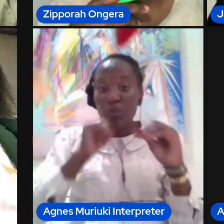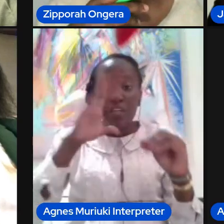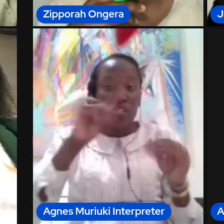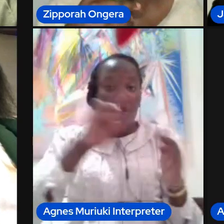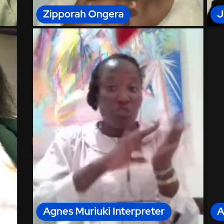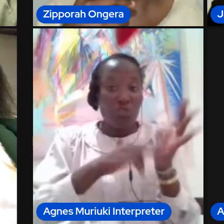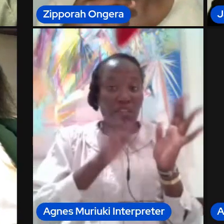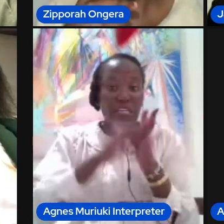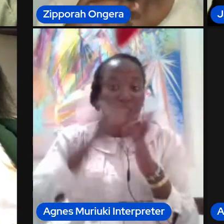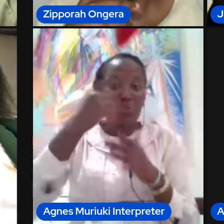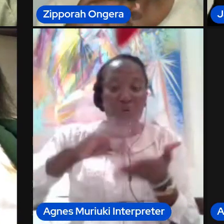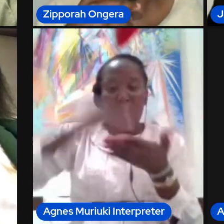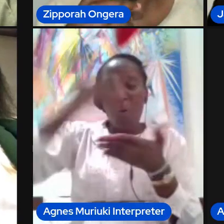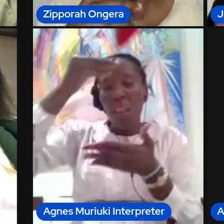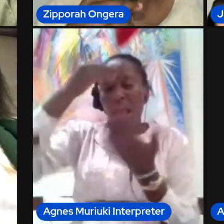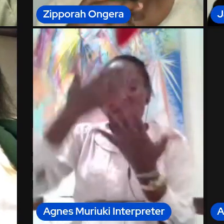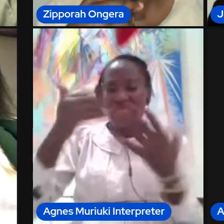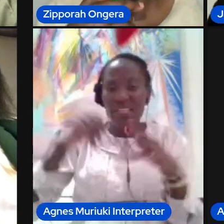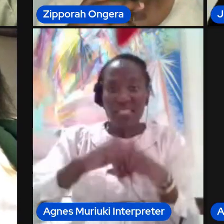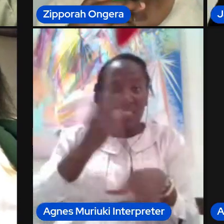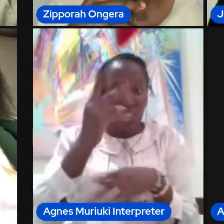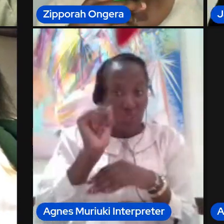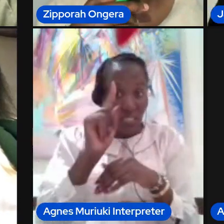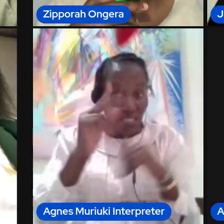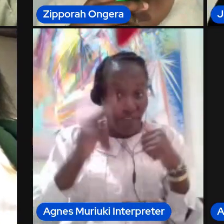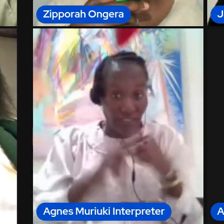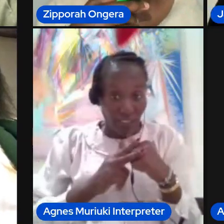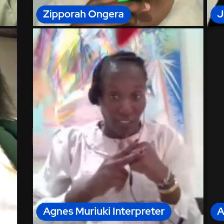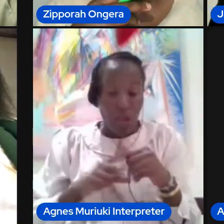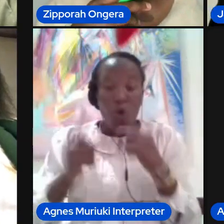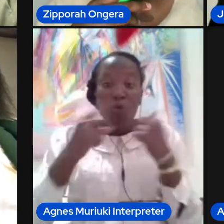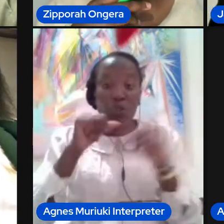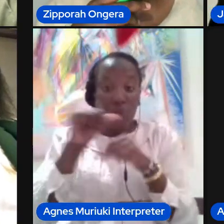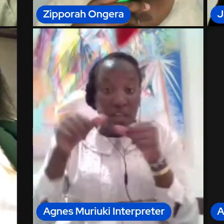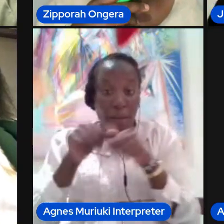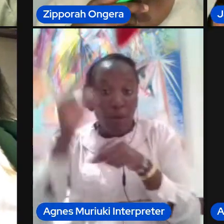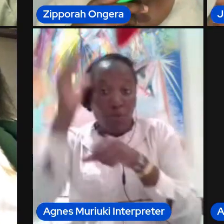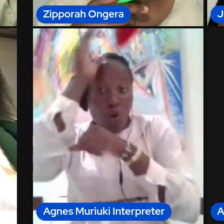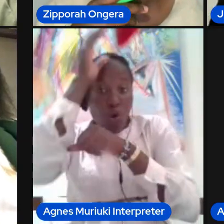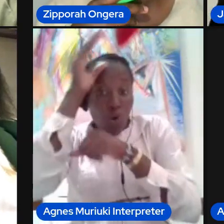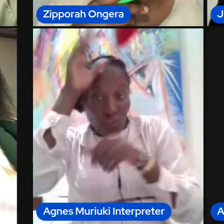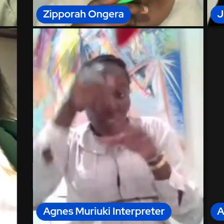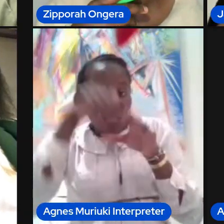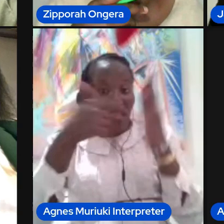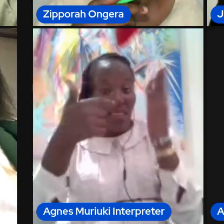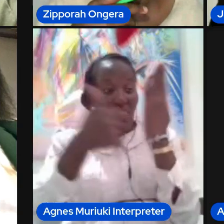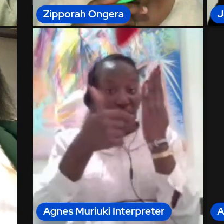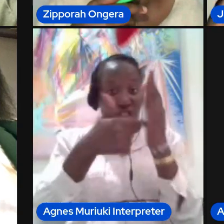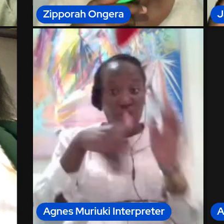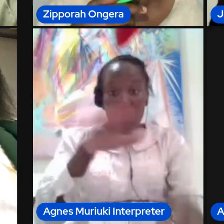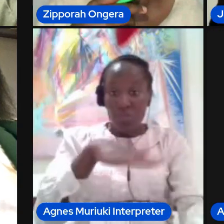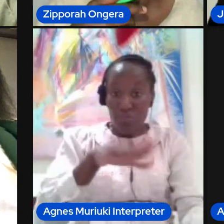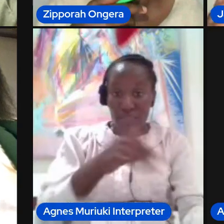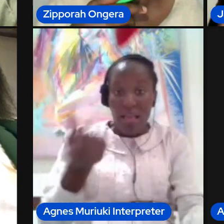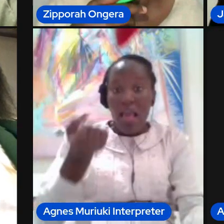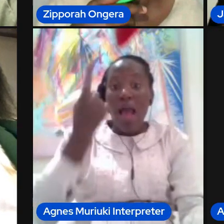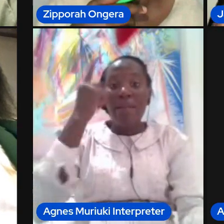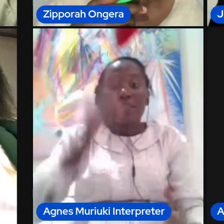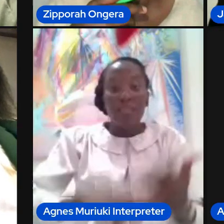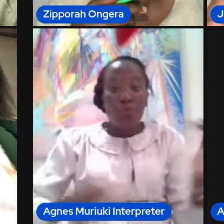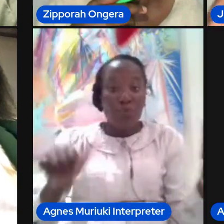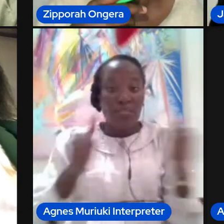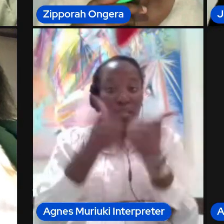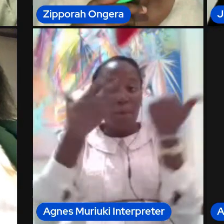there in 2017. We are talking about content in the digital spaces. So understand what is happening and changing